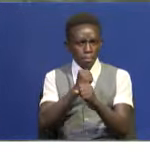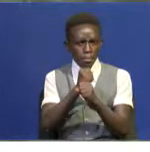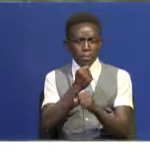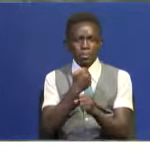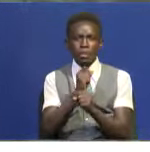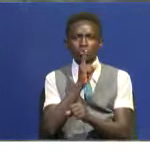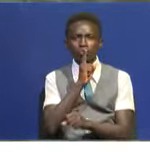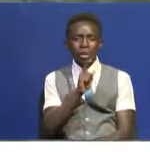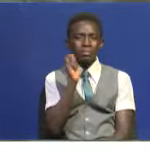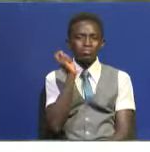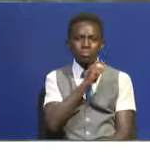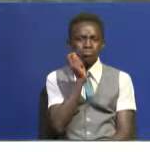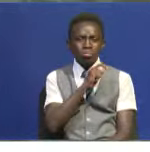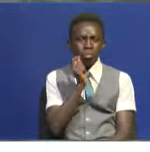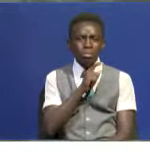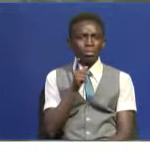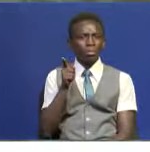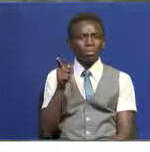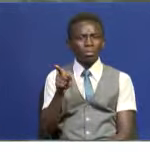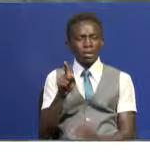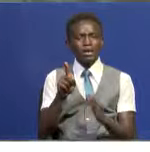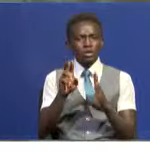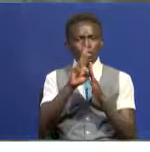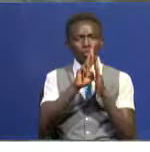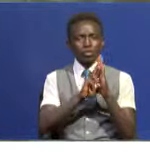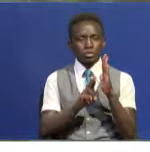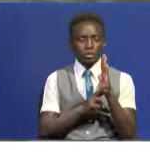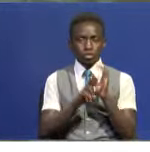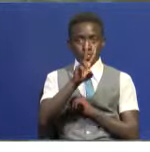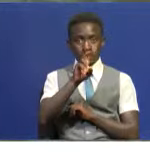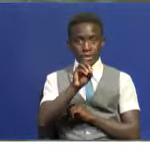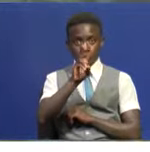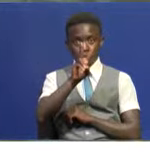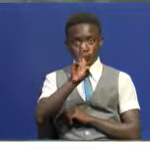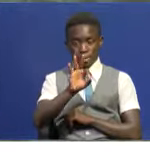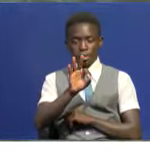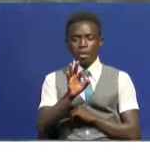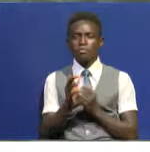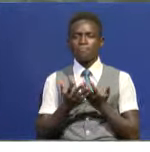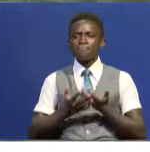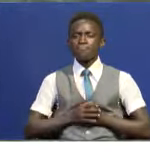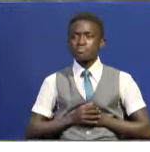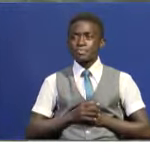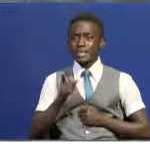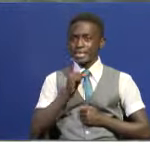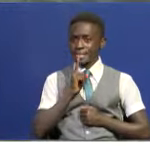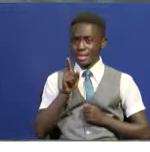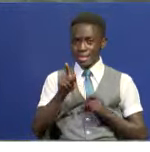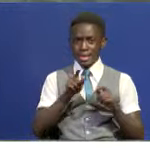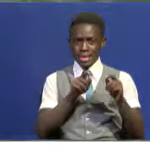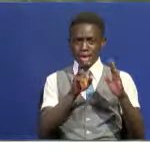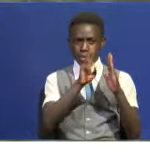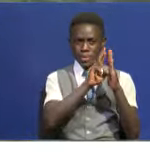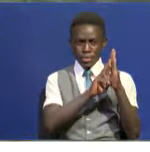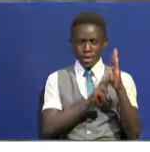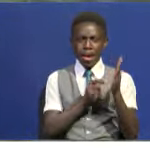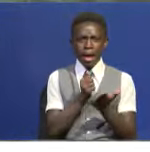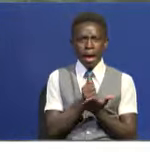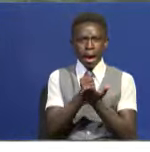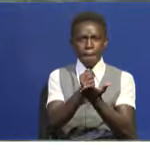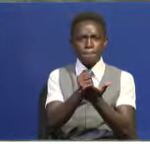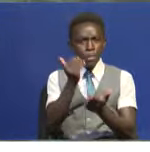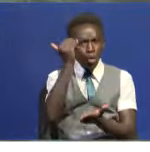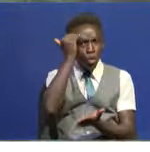Muguka miraa regulations of 2023. Lunturi says the regulations will guide on how the stimulant will be